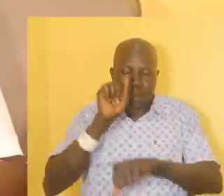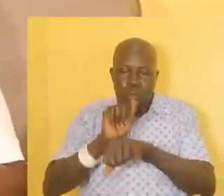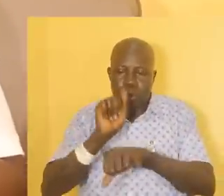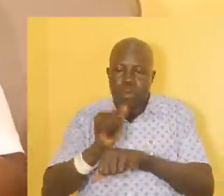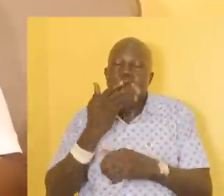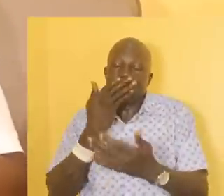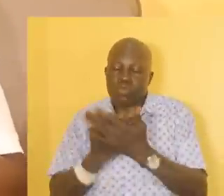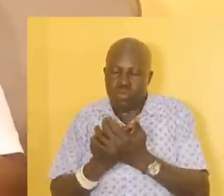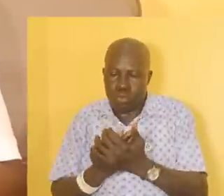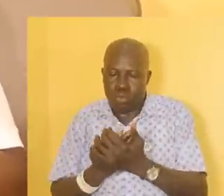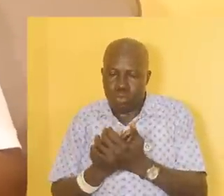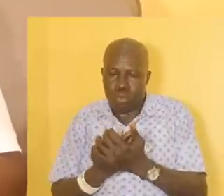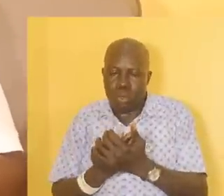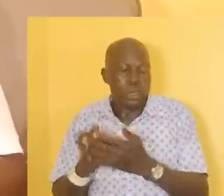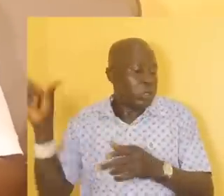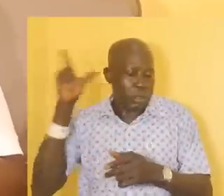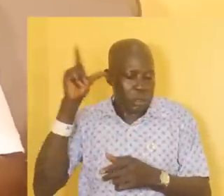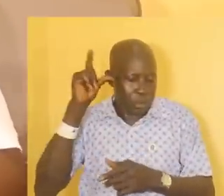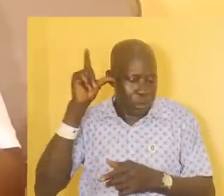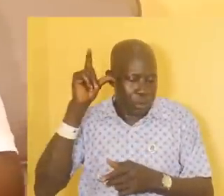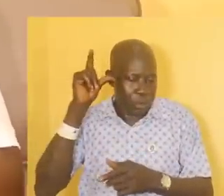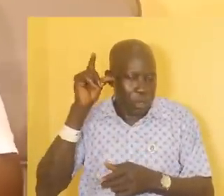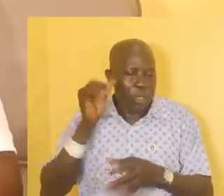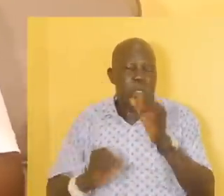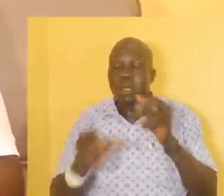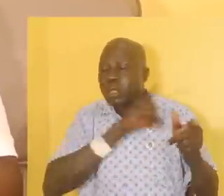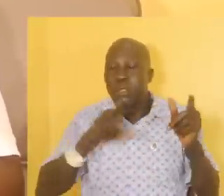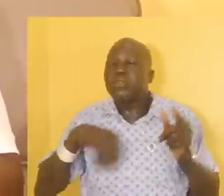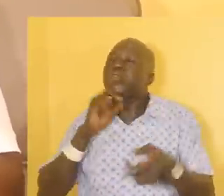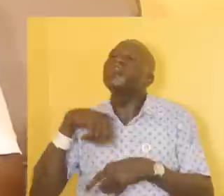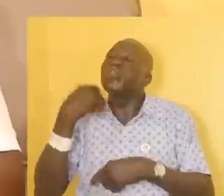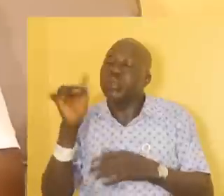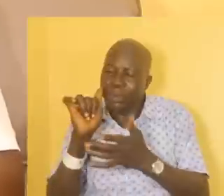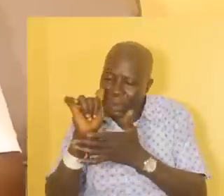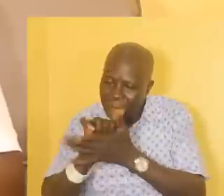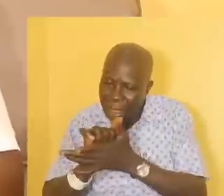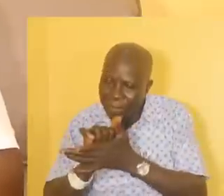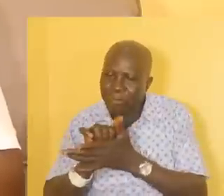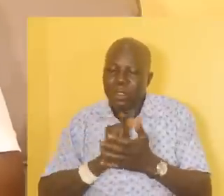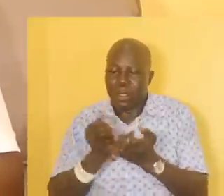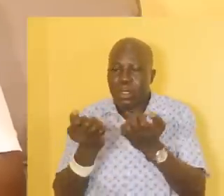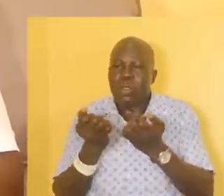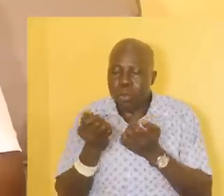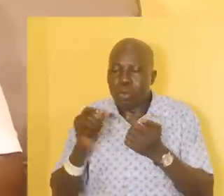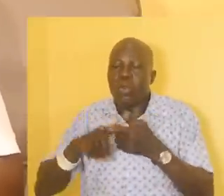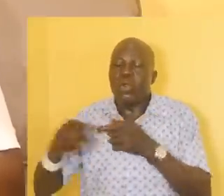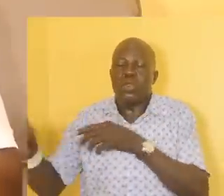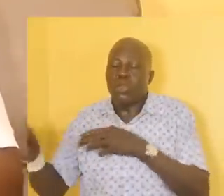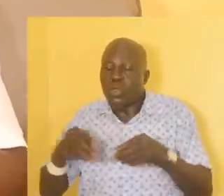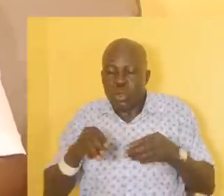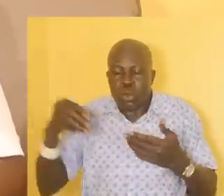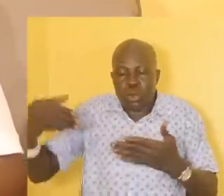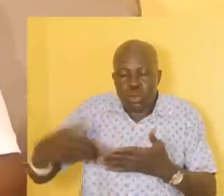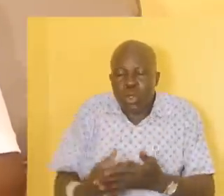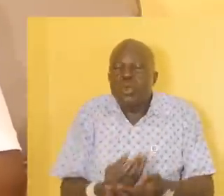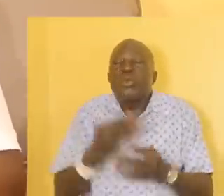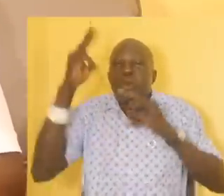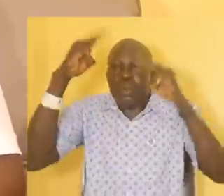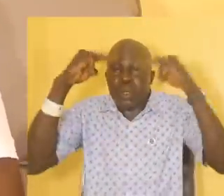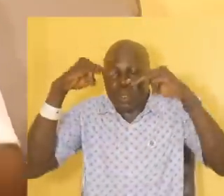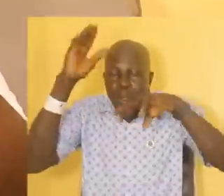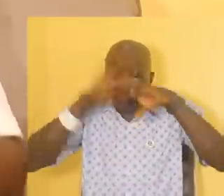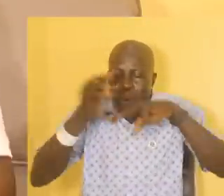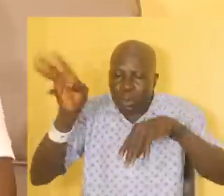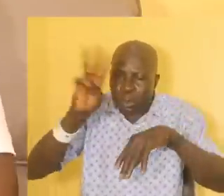God. Our work of God is very good. Mommy, sir, did it to me. What of me, the Lord told me that. He will release your